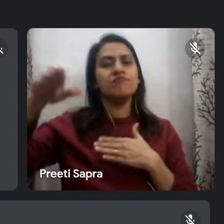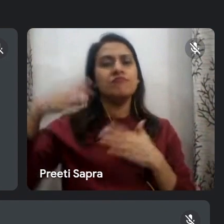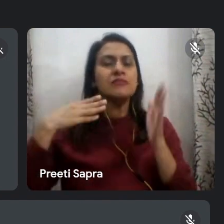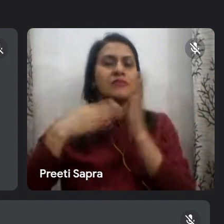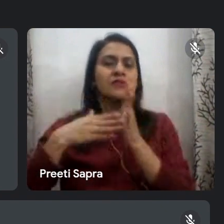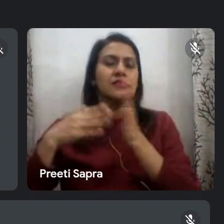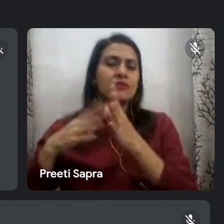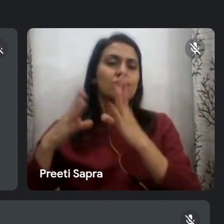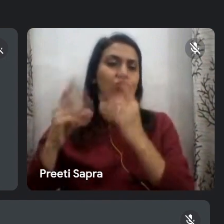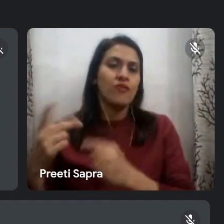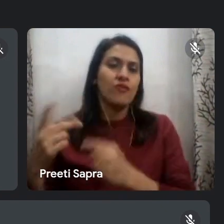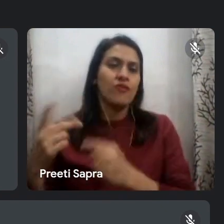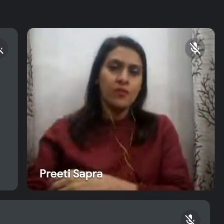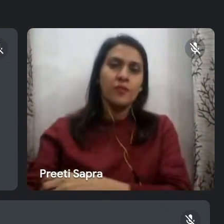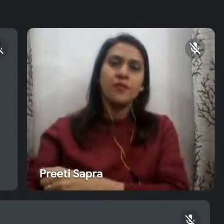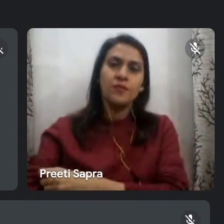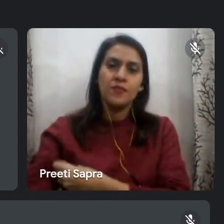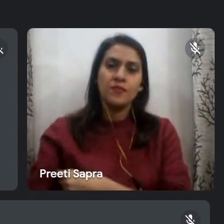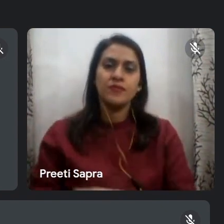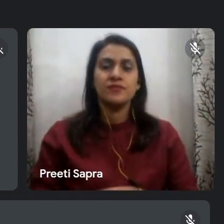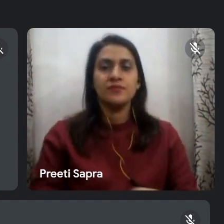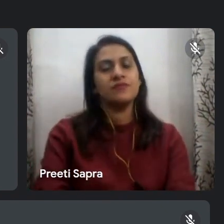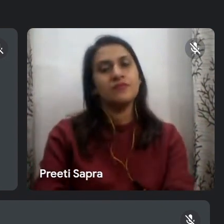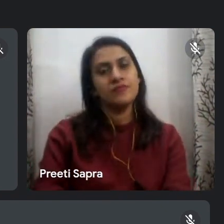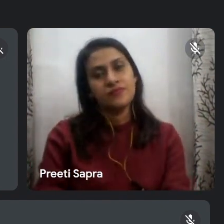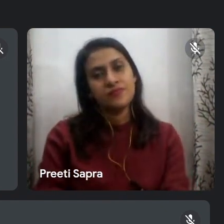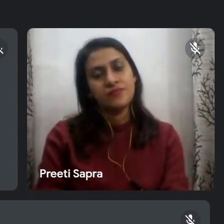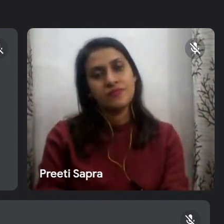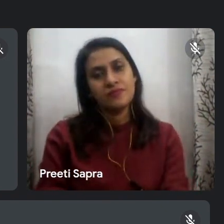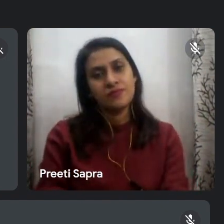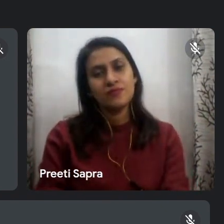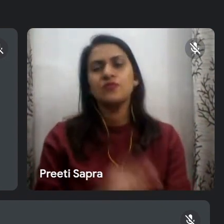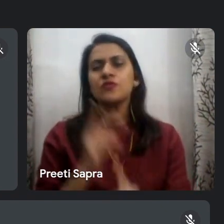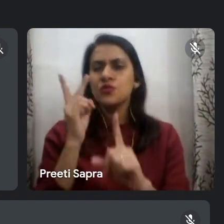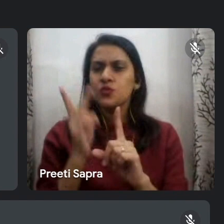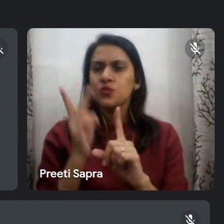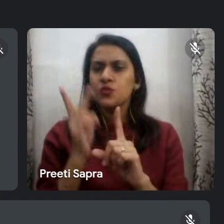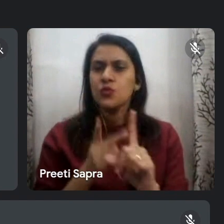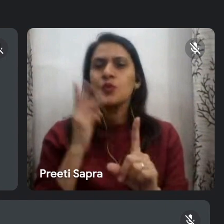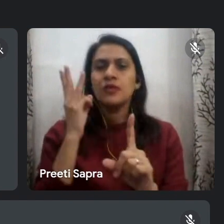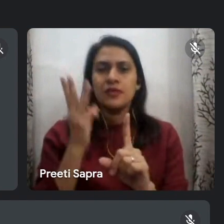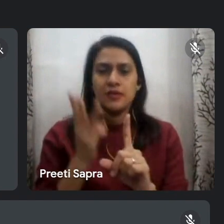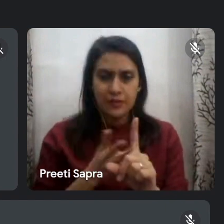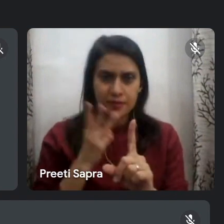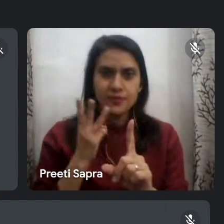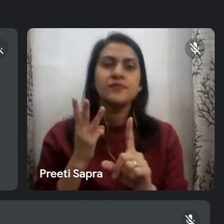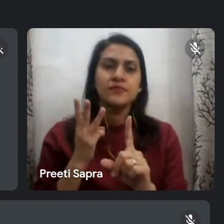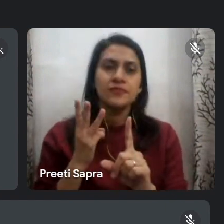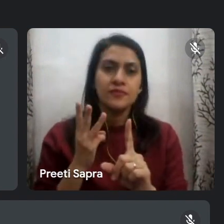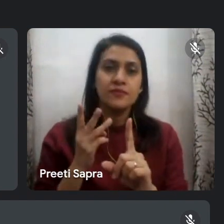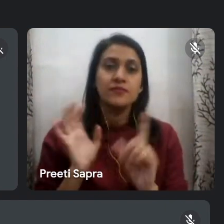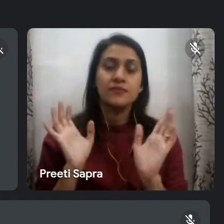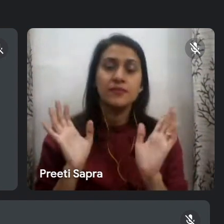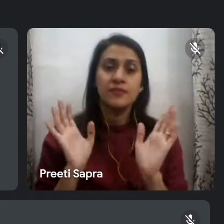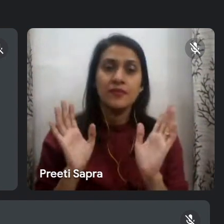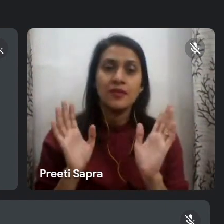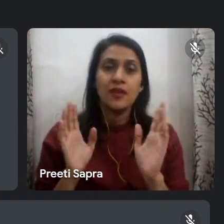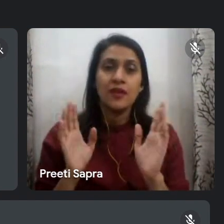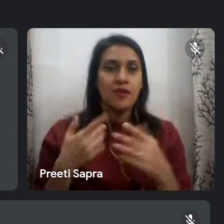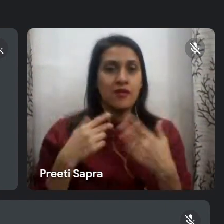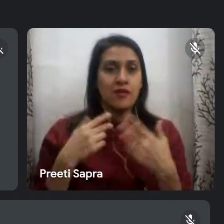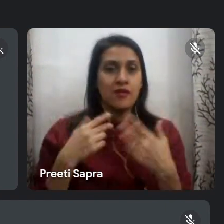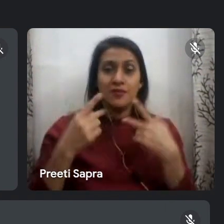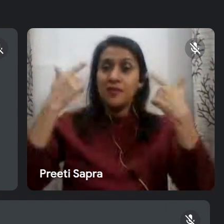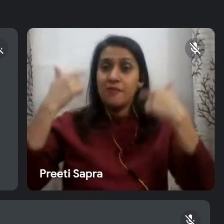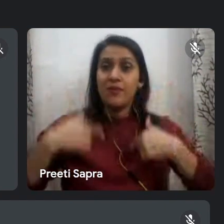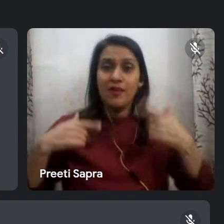And I mean, I think through that 2-3 years, I just ended up being a dangerously extroverted person.